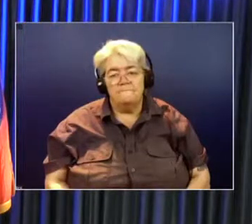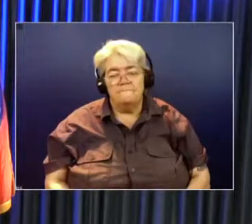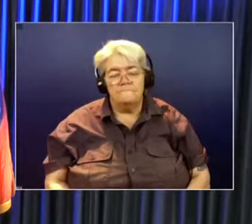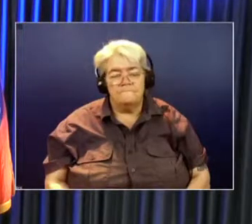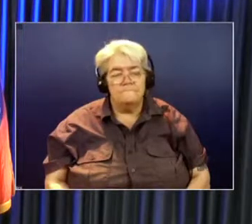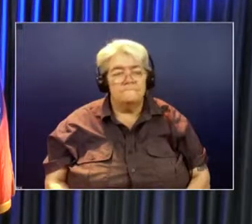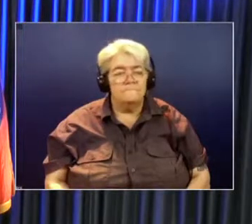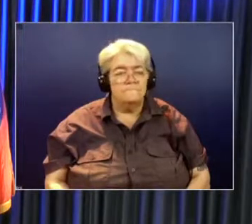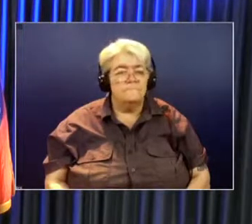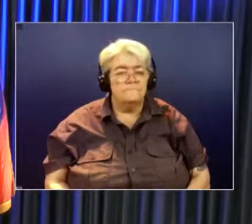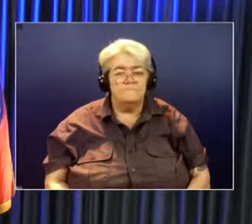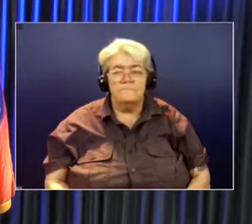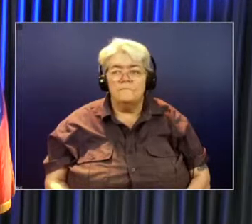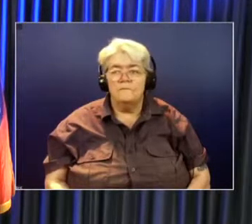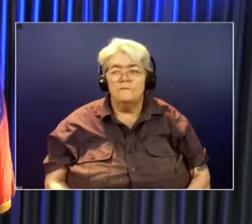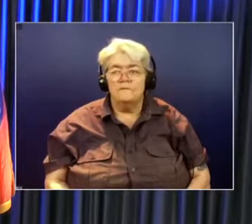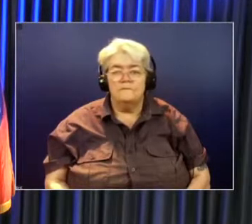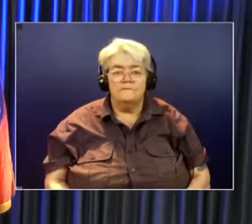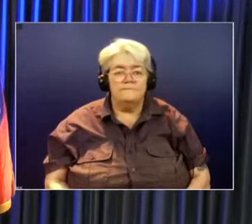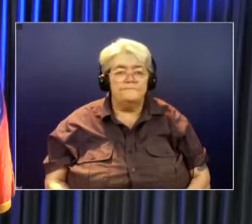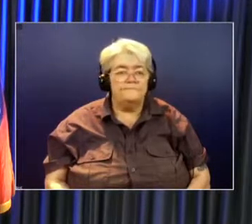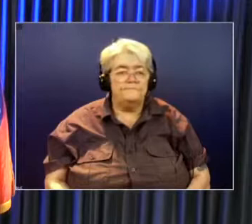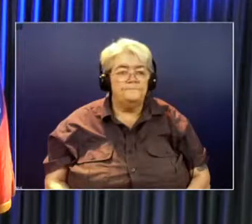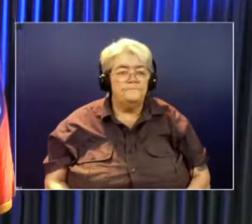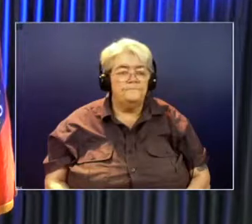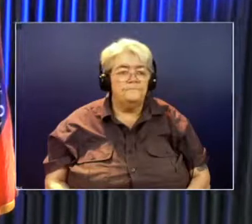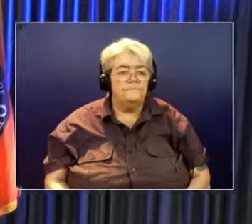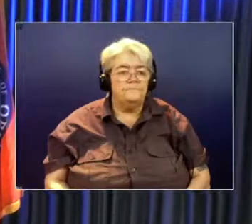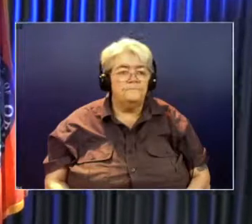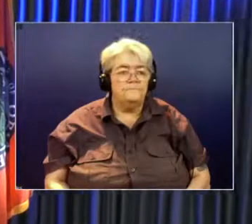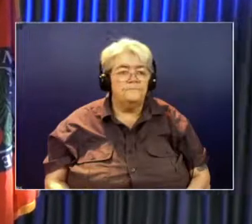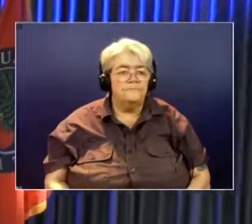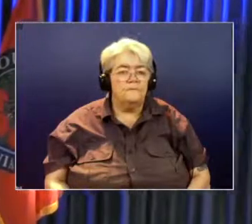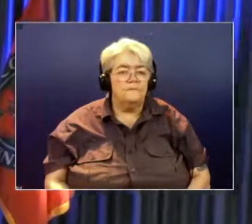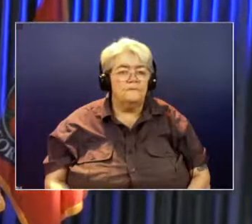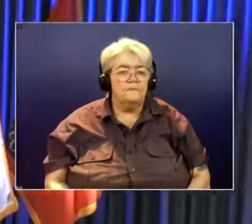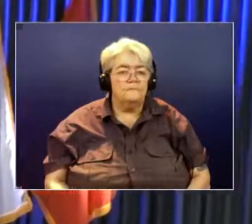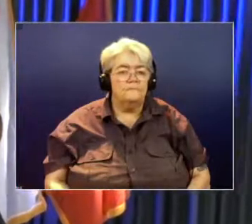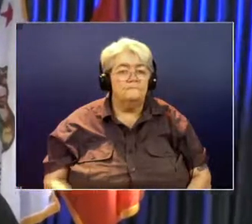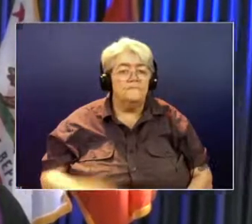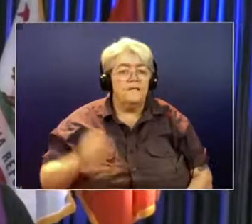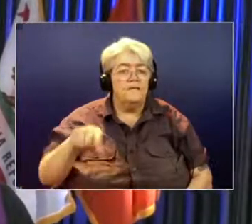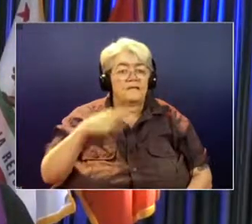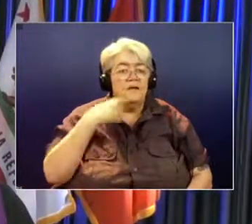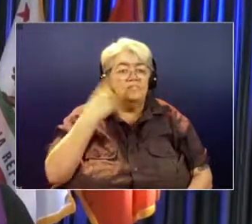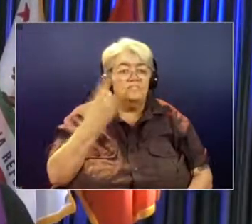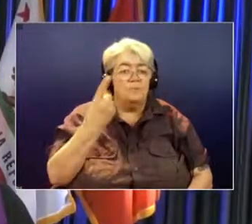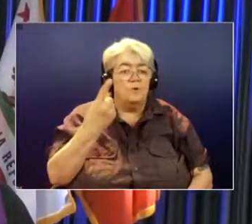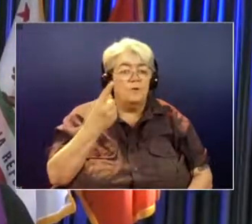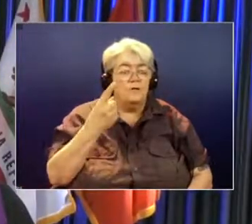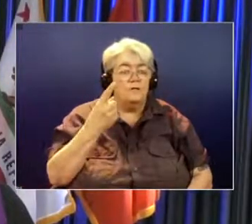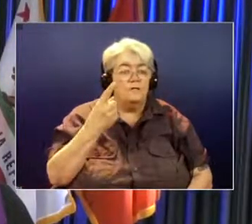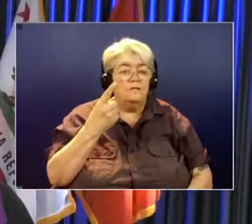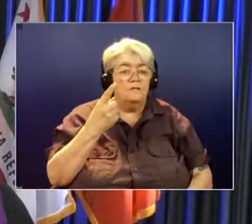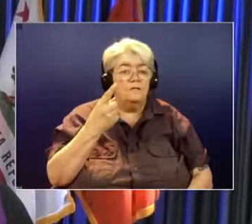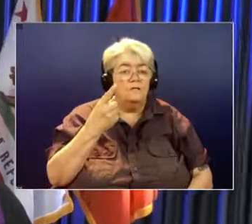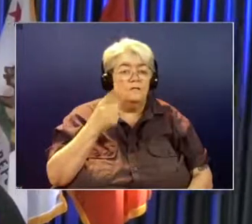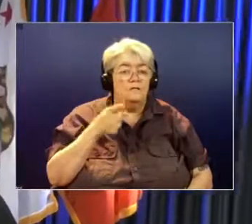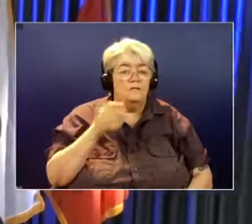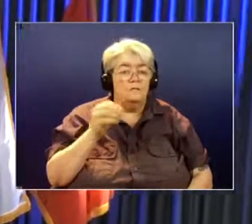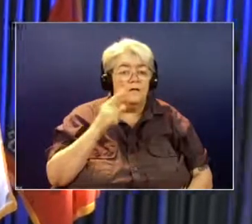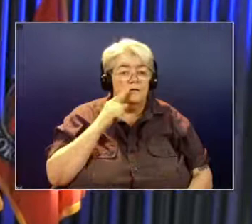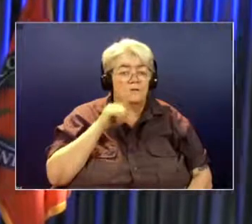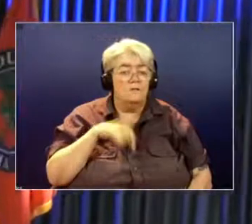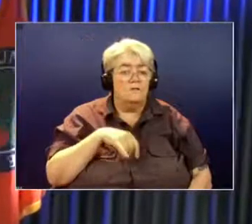go you see along, if you could pan the camera to the left a little bit? if there's someone that needs to be at bat, basically, You don't go that far. Go to just